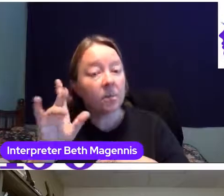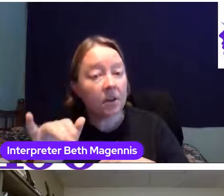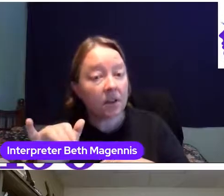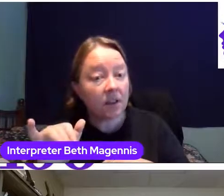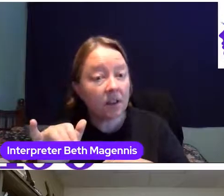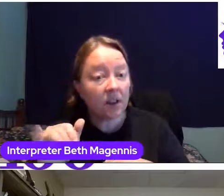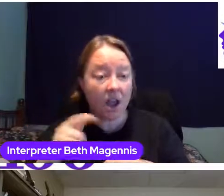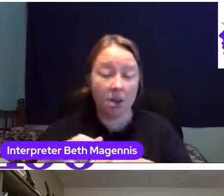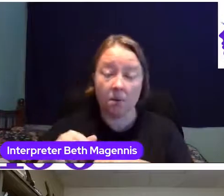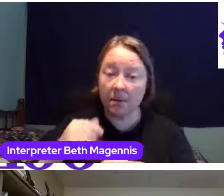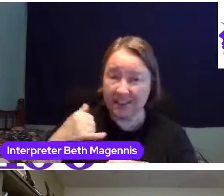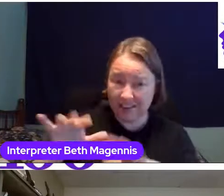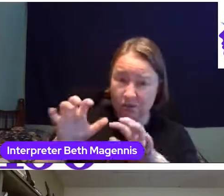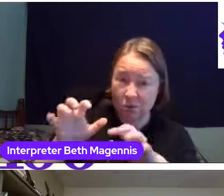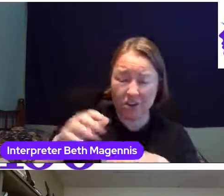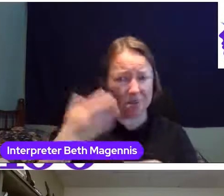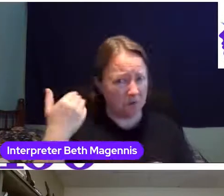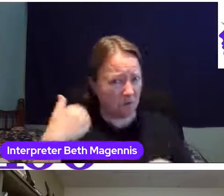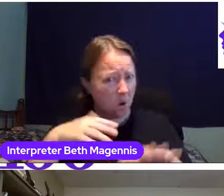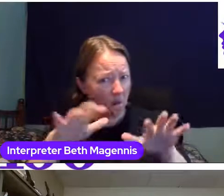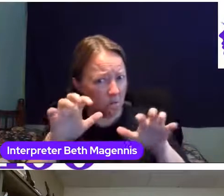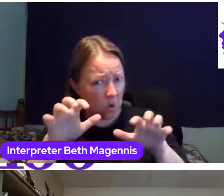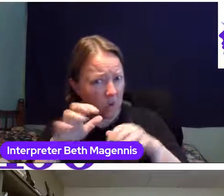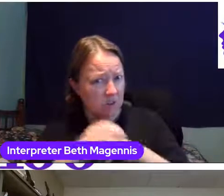we unfrozen? You were frozen.